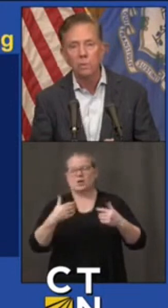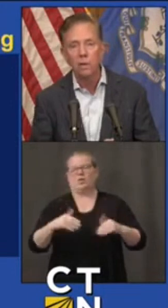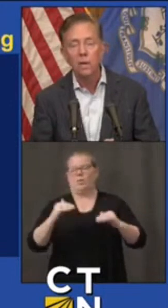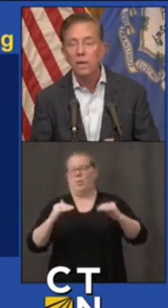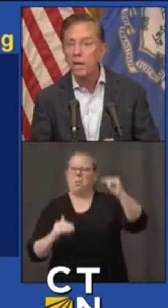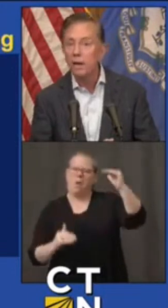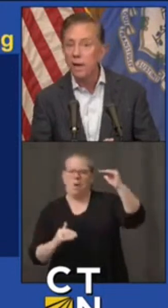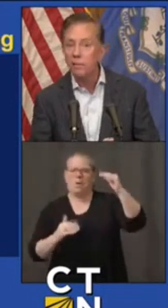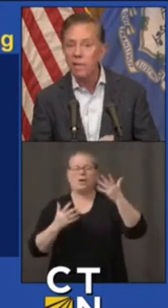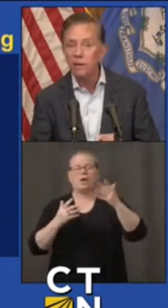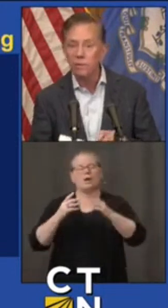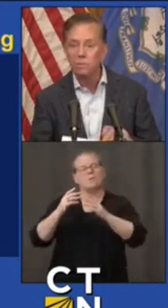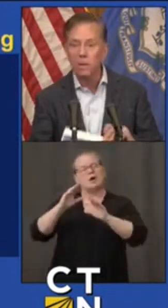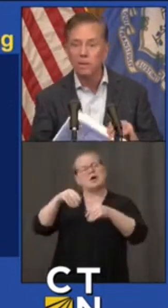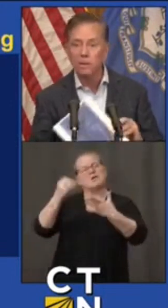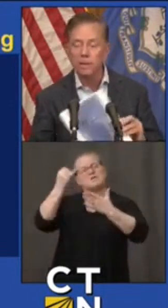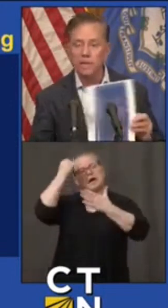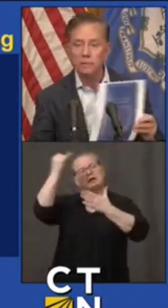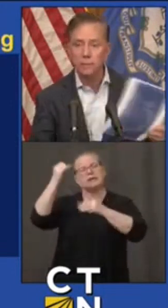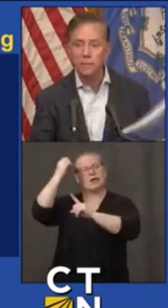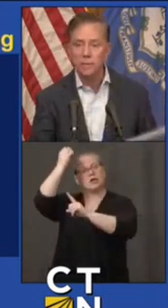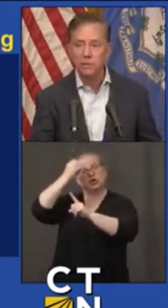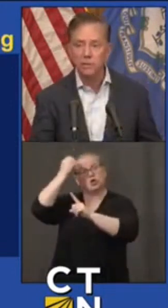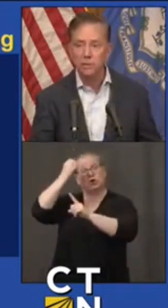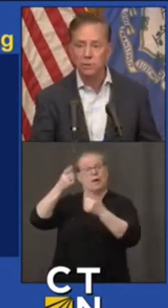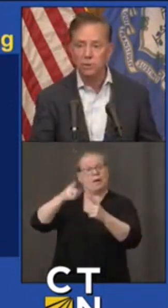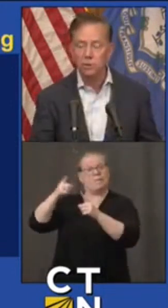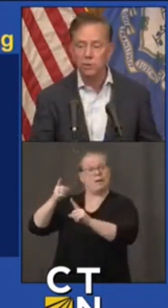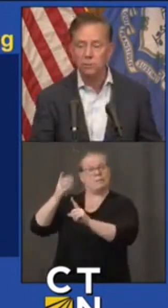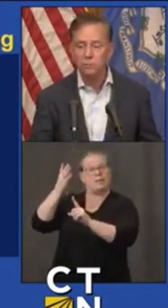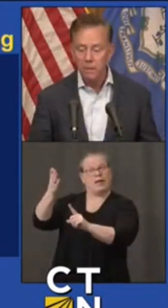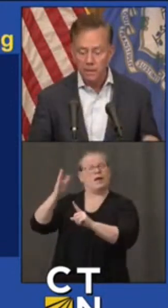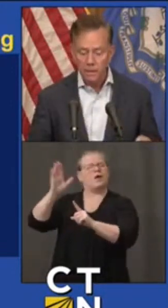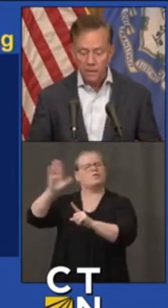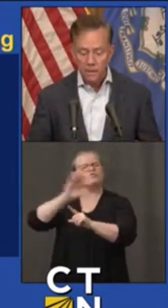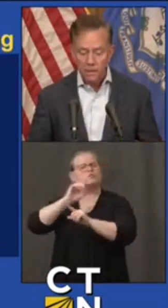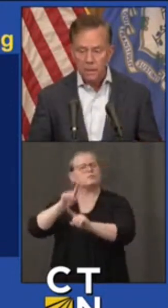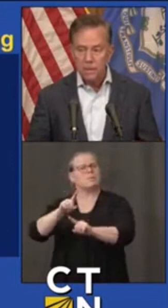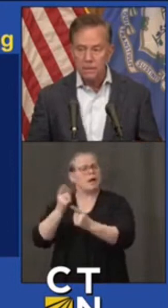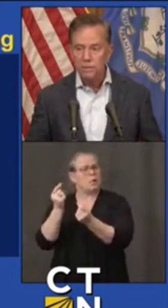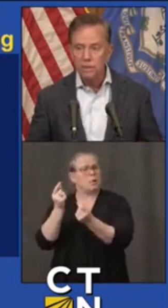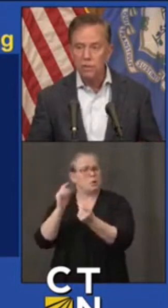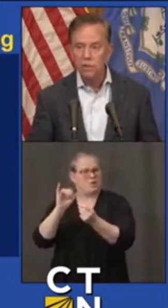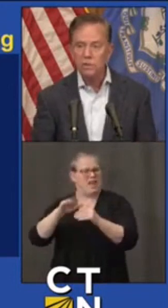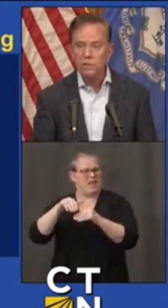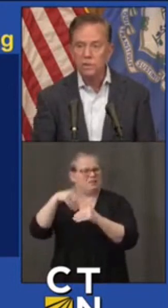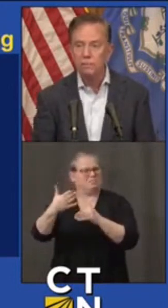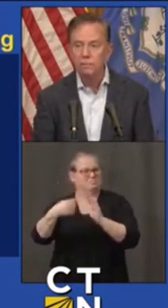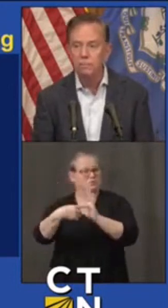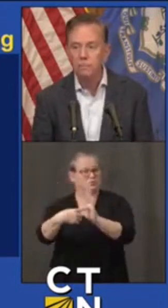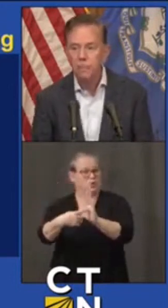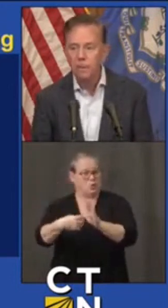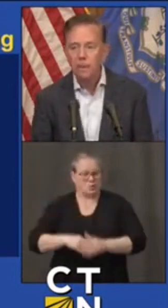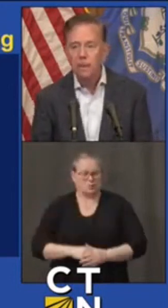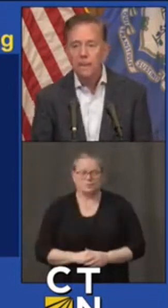Europe, and now how are they responding? And that's what the next chart will show you. The next chart is the